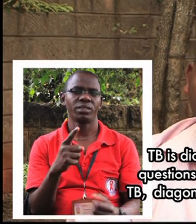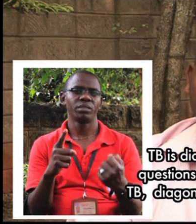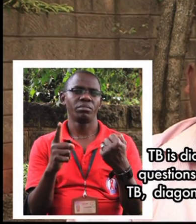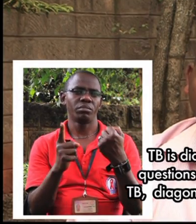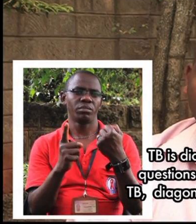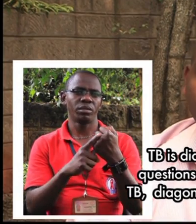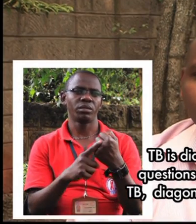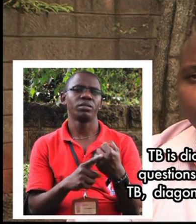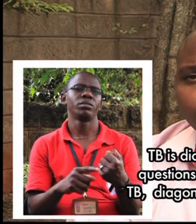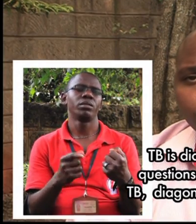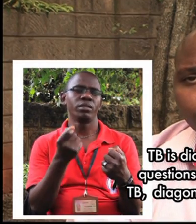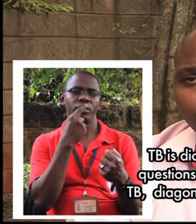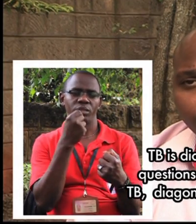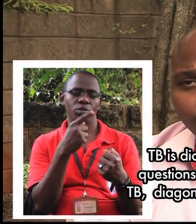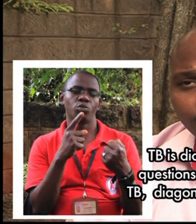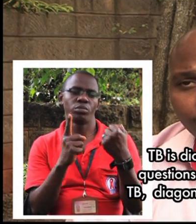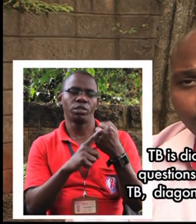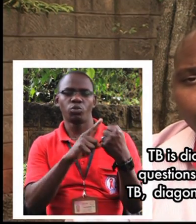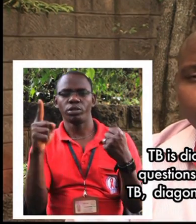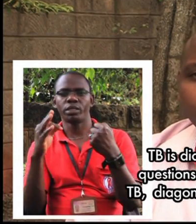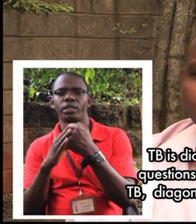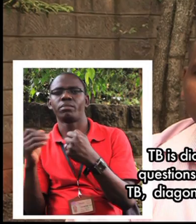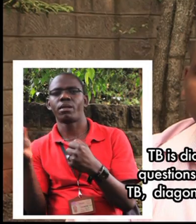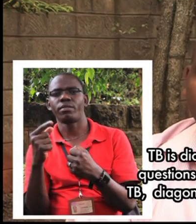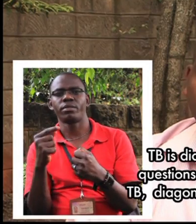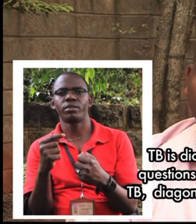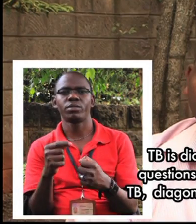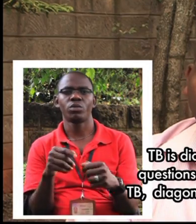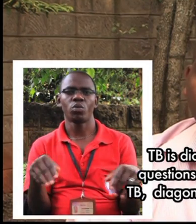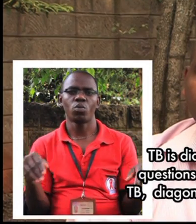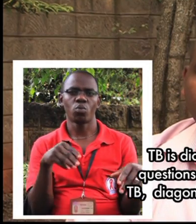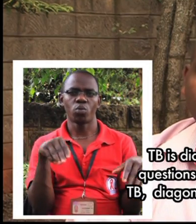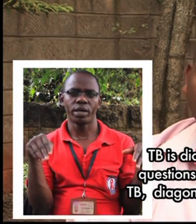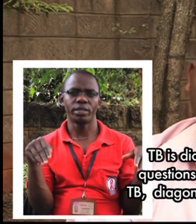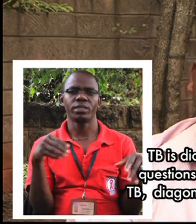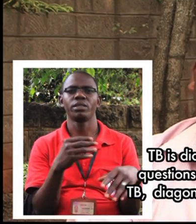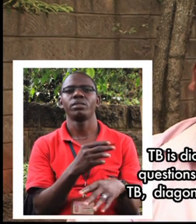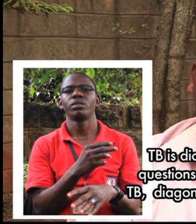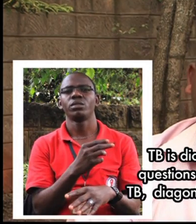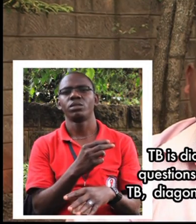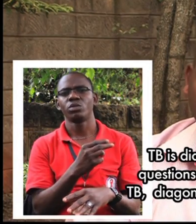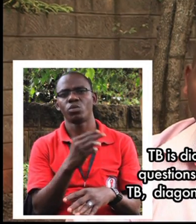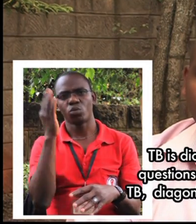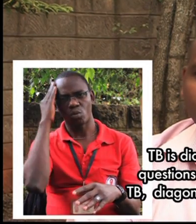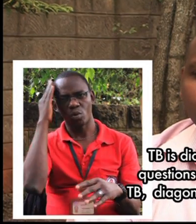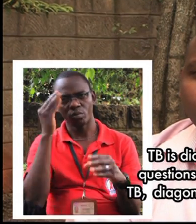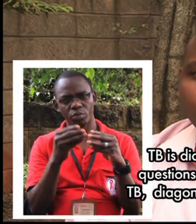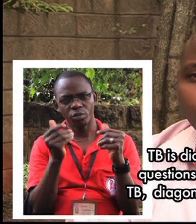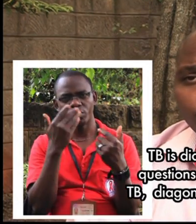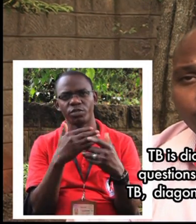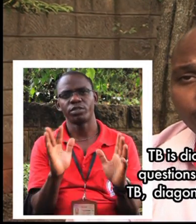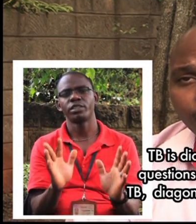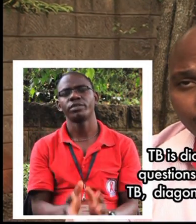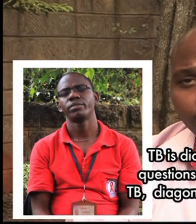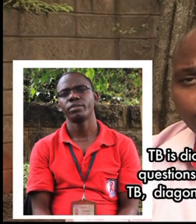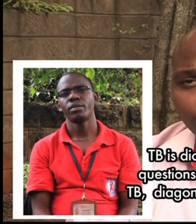are TB bacteria. And then the other diagnostic tests that we carry out